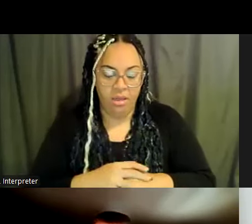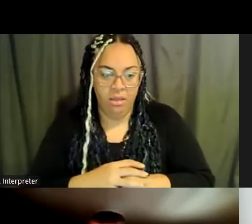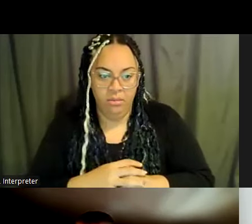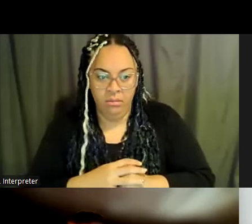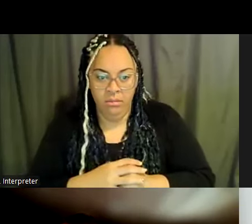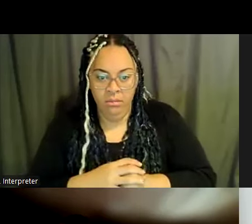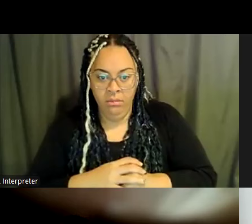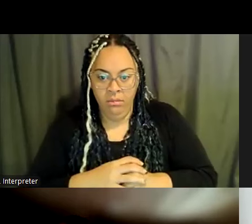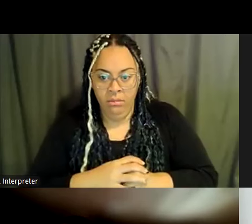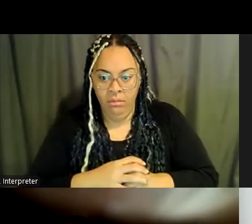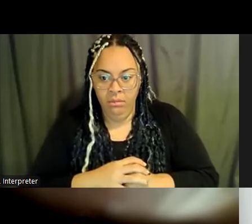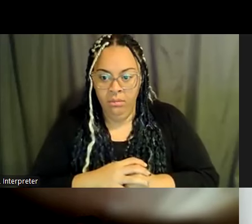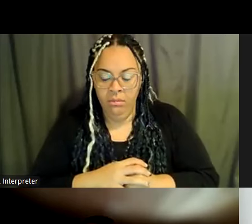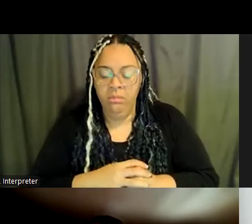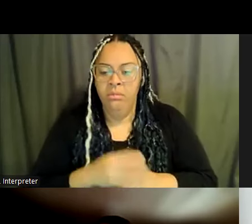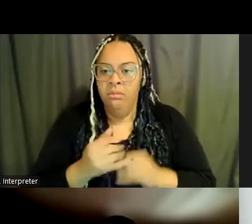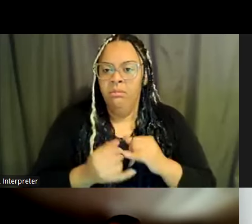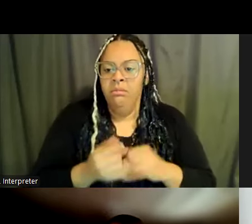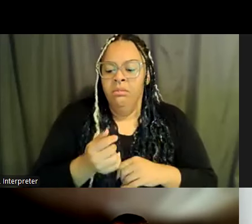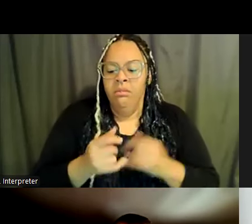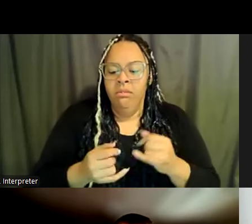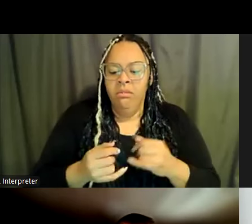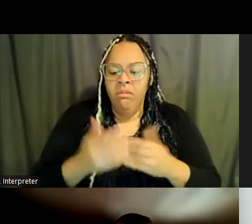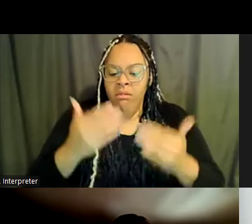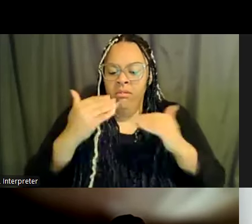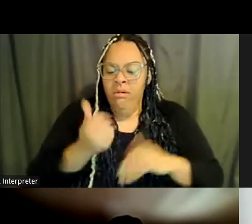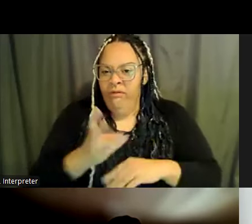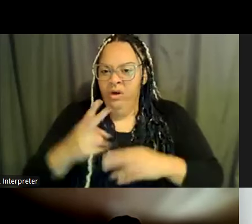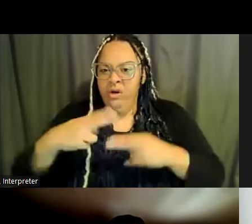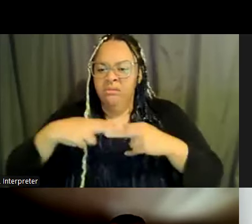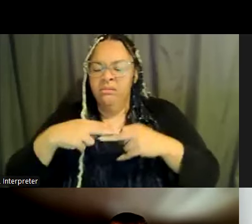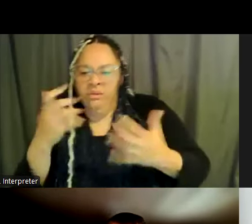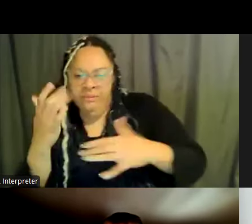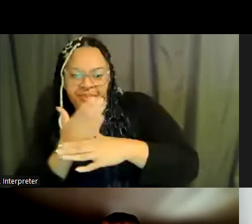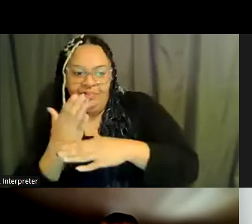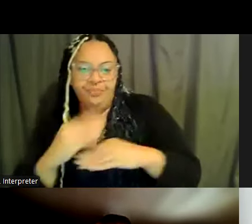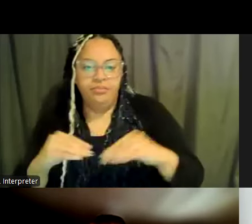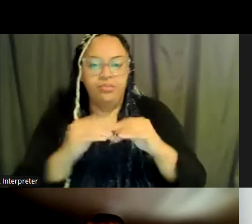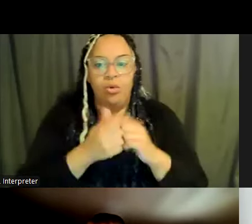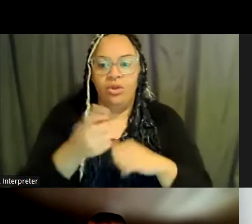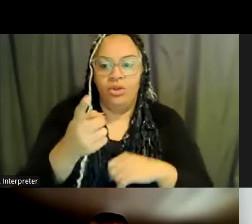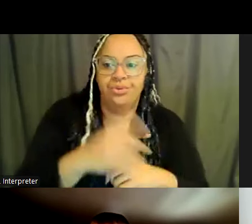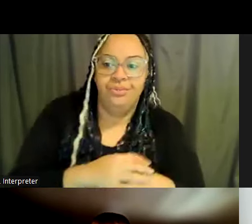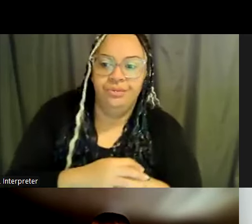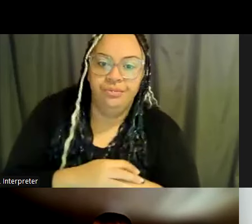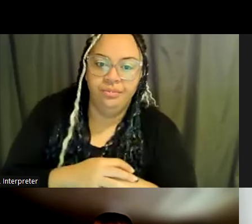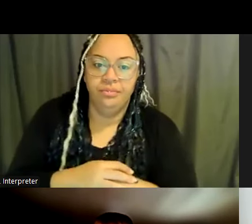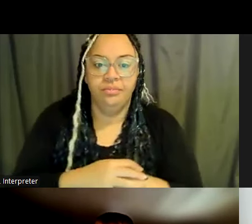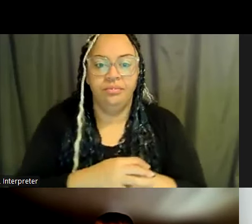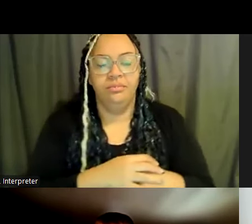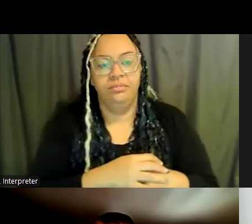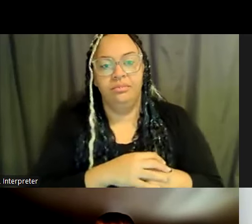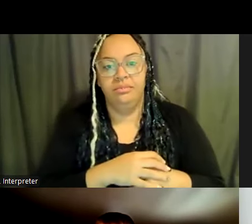or over the next couple slides, I want to share a few different studies with you. So next slide. Oh, and